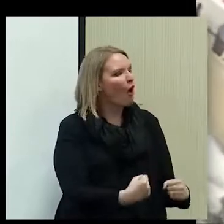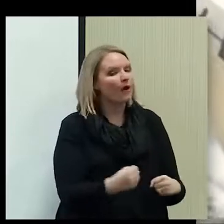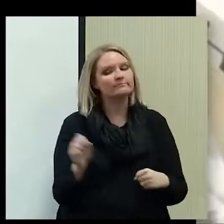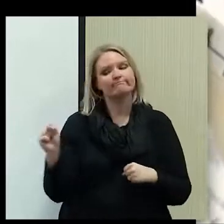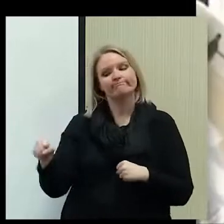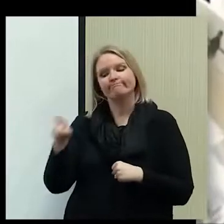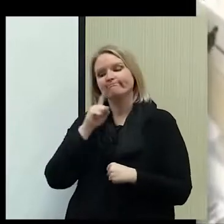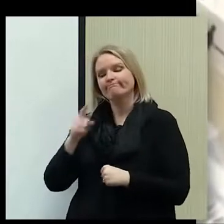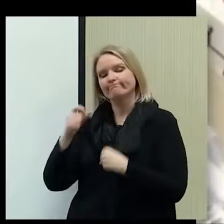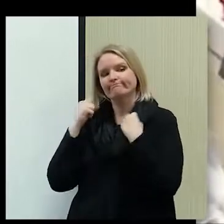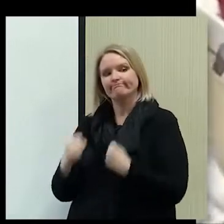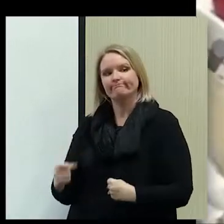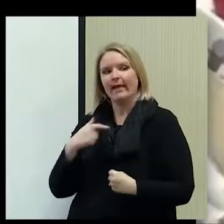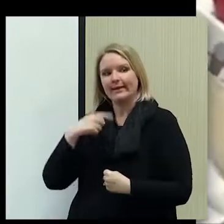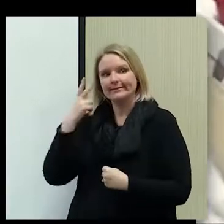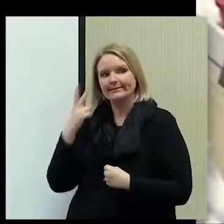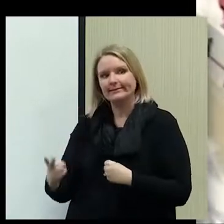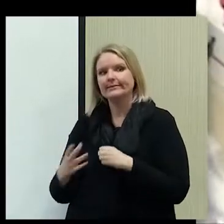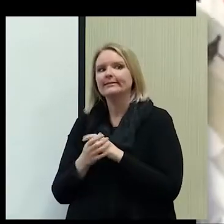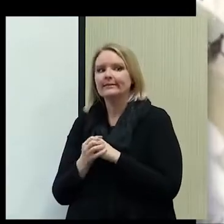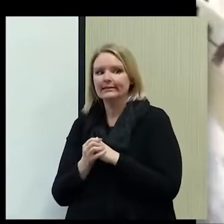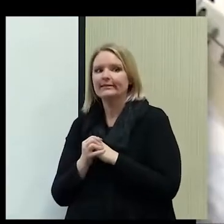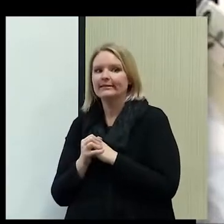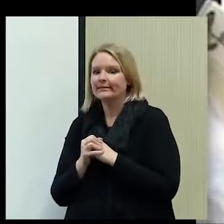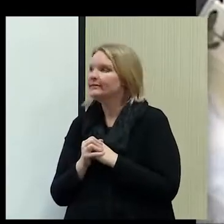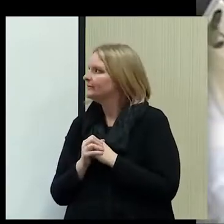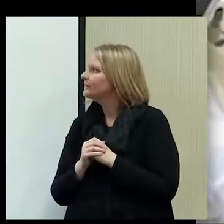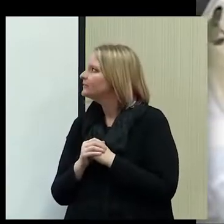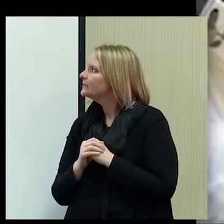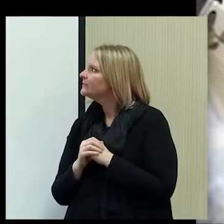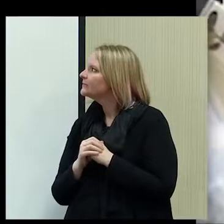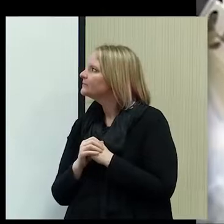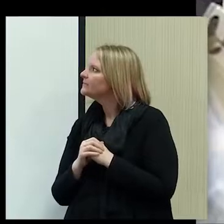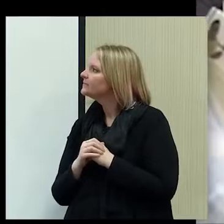I can see you can lift the chair up. Be careful when you put it down.